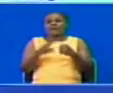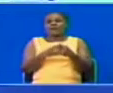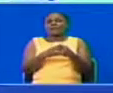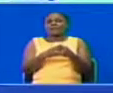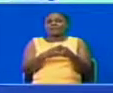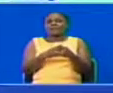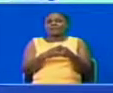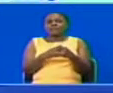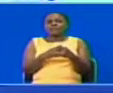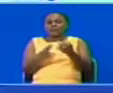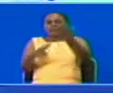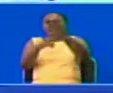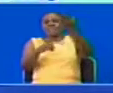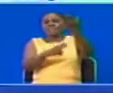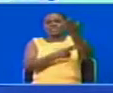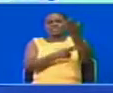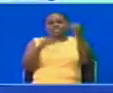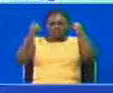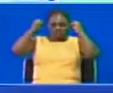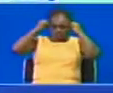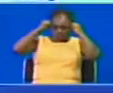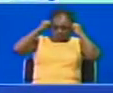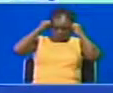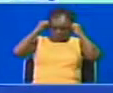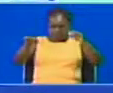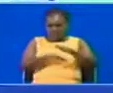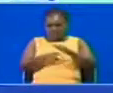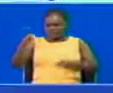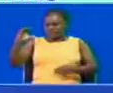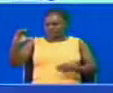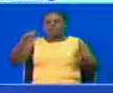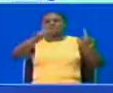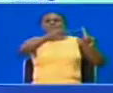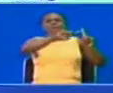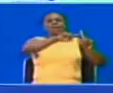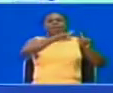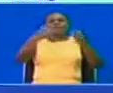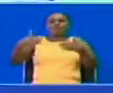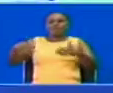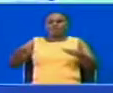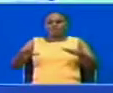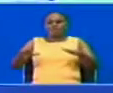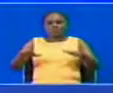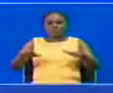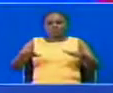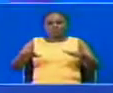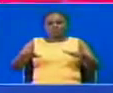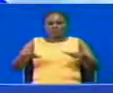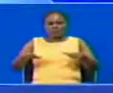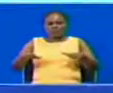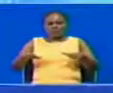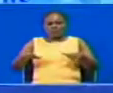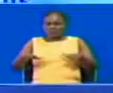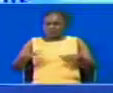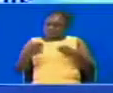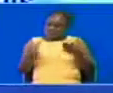P1 certificates, bridging courses, or less than C+ may lose their degrees or university slots. So if you studied your degree for about